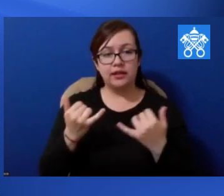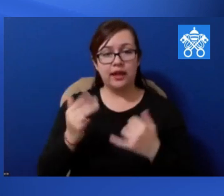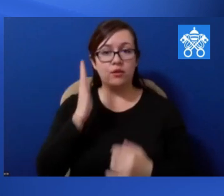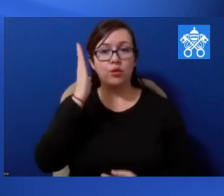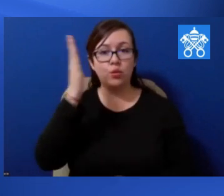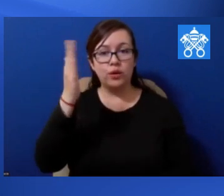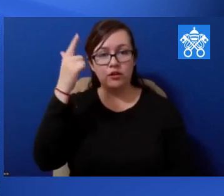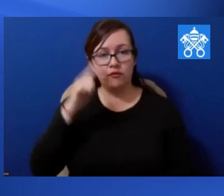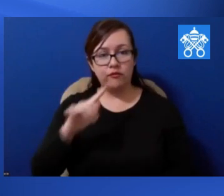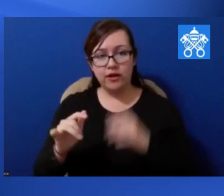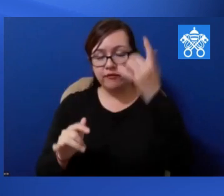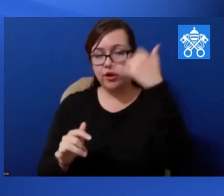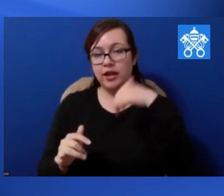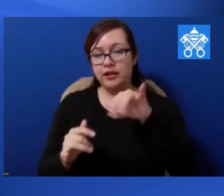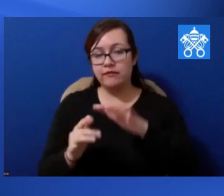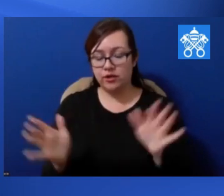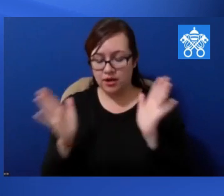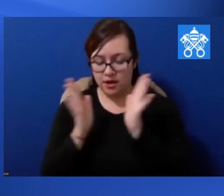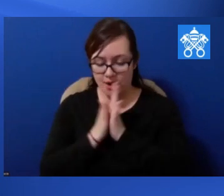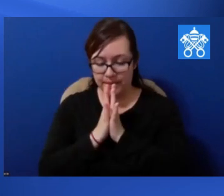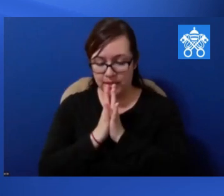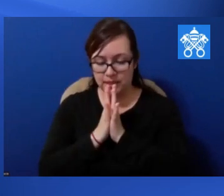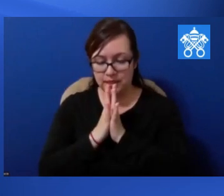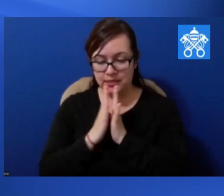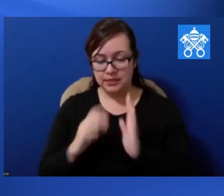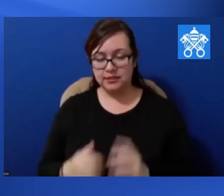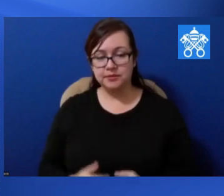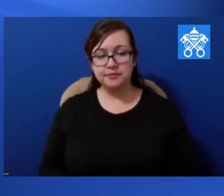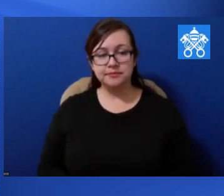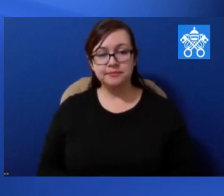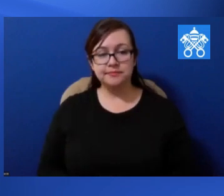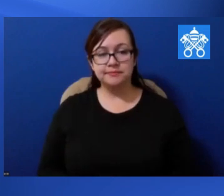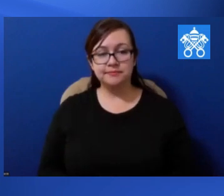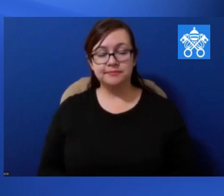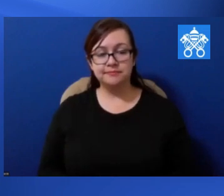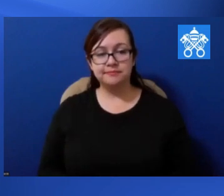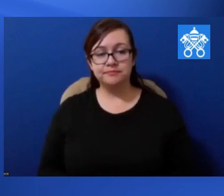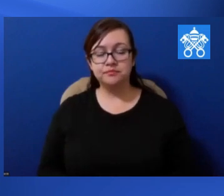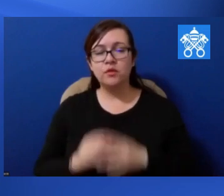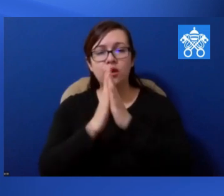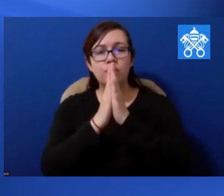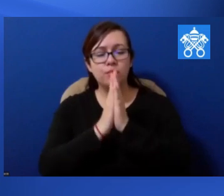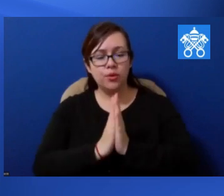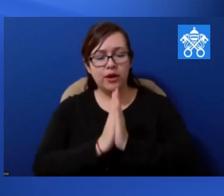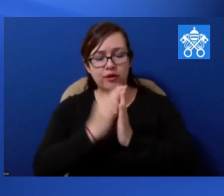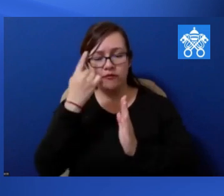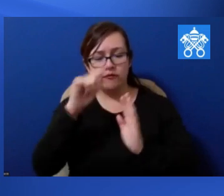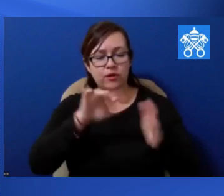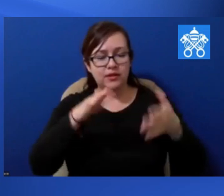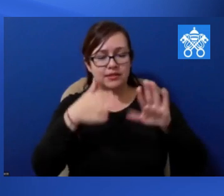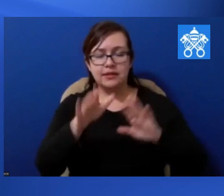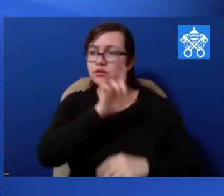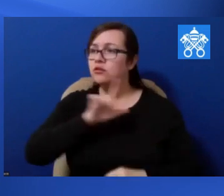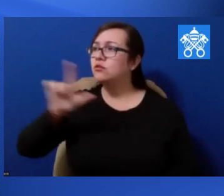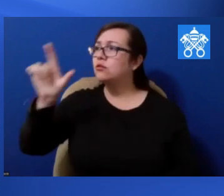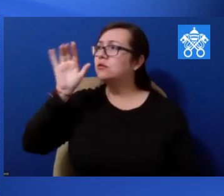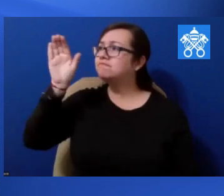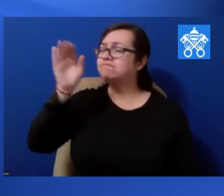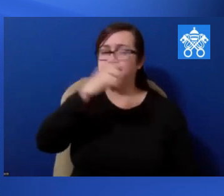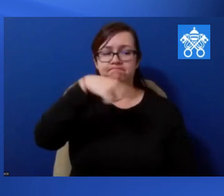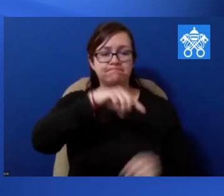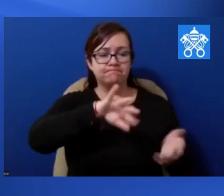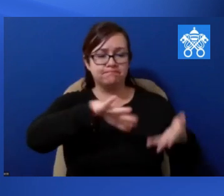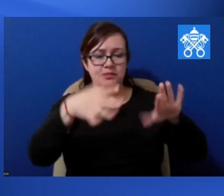in principio et nunc et semper et in saecula saeculorum. Amen. Pro fidelibus et fontis requiem aeternam dona eis